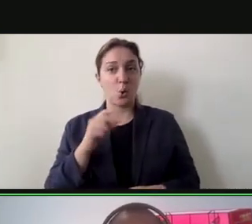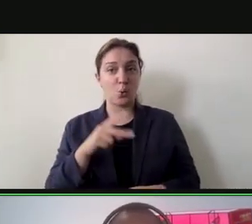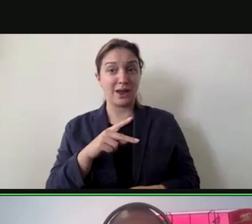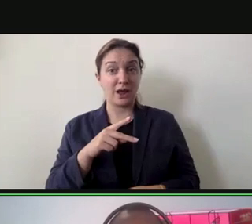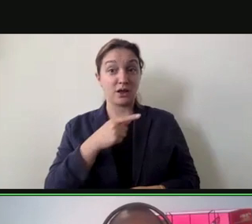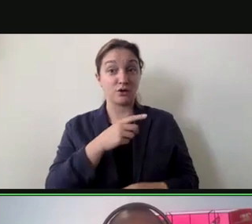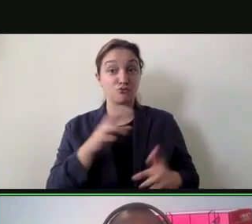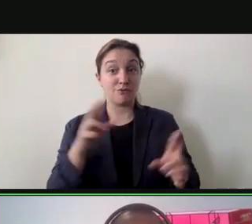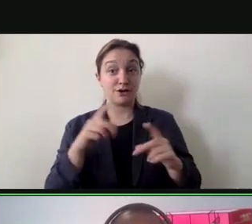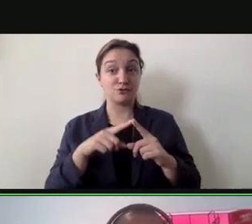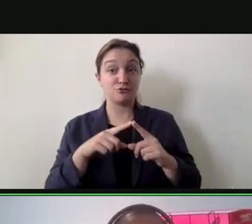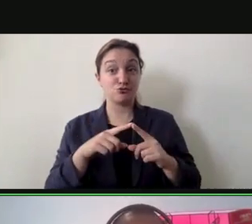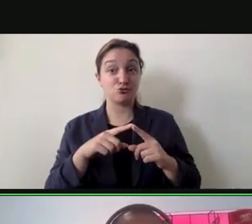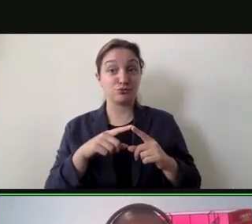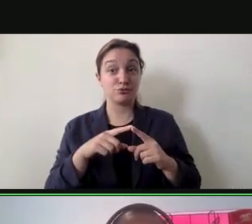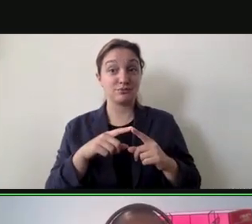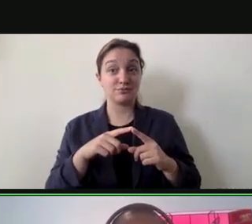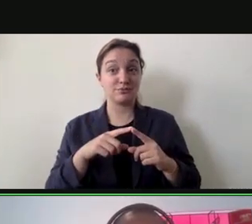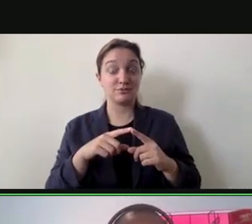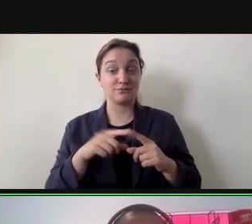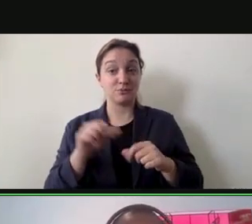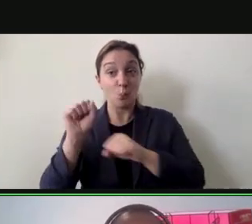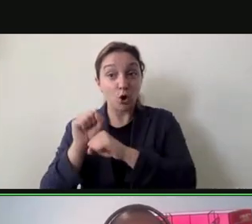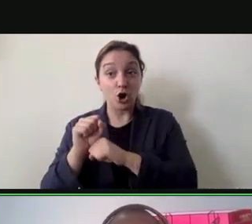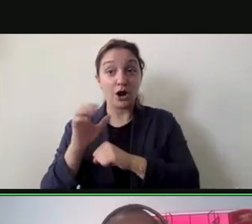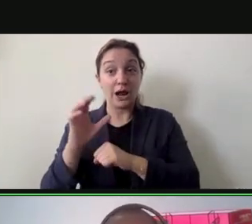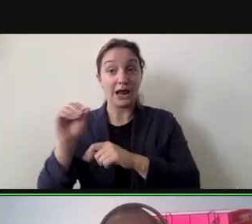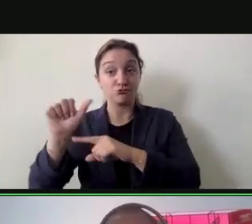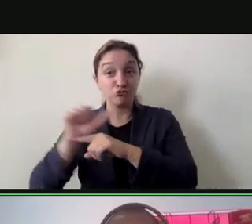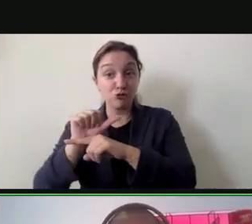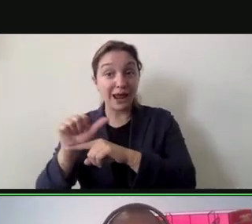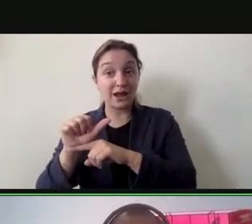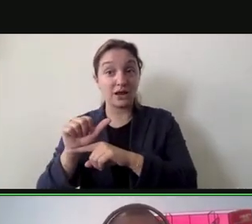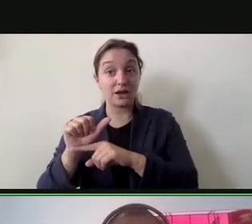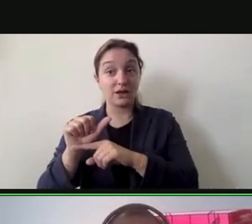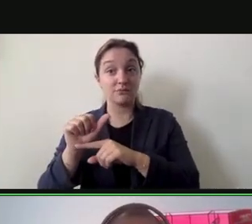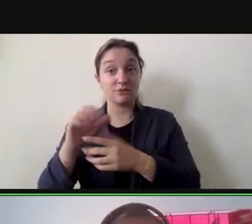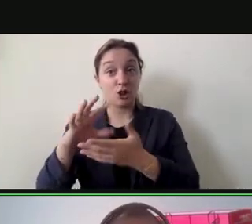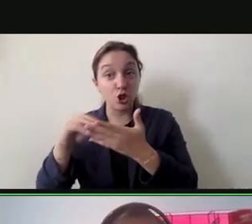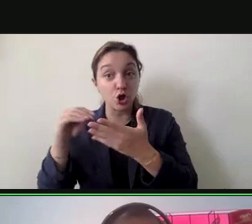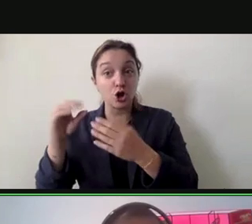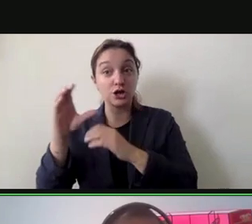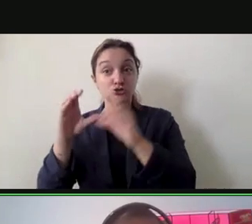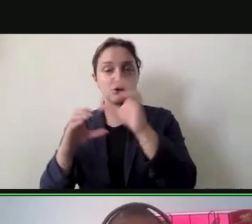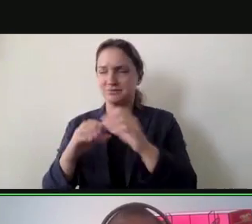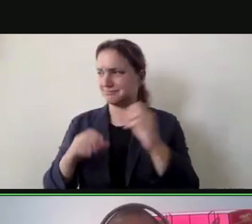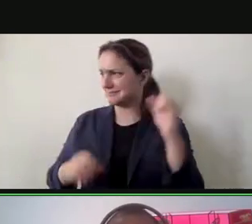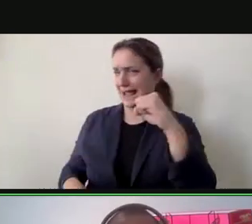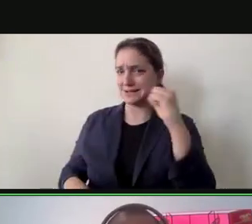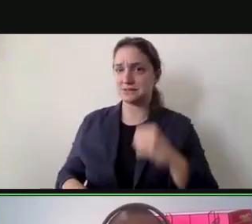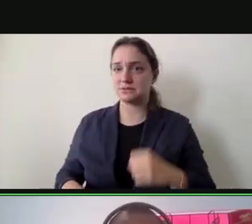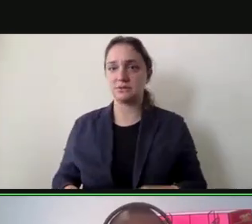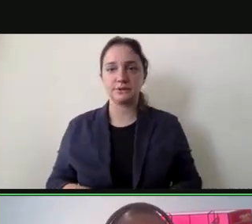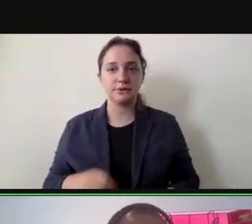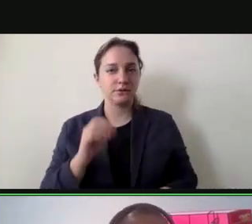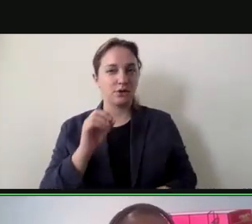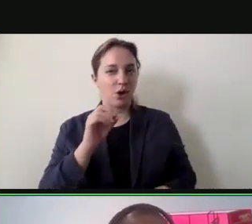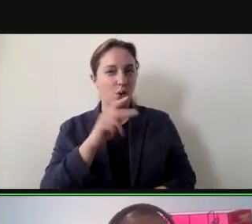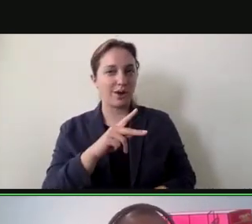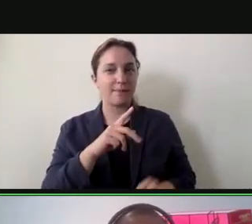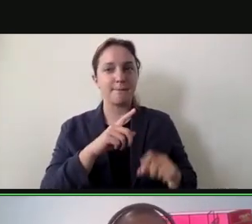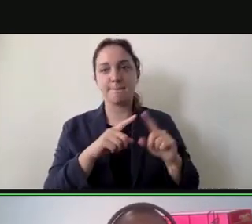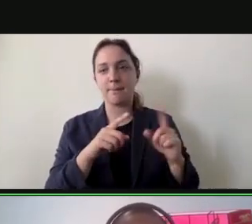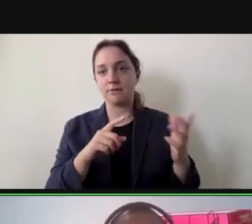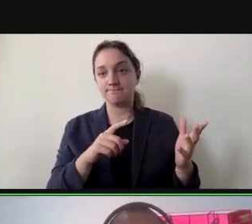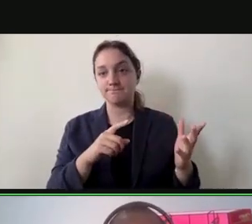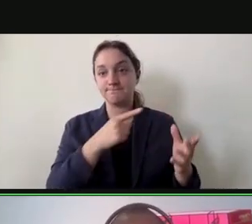ready to commit to, work and be trained and learn green construction? They said, absolutely. And we said, well, what about